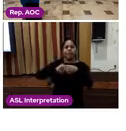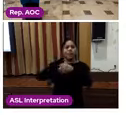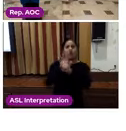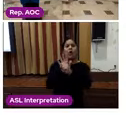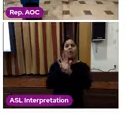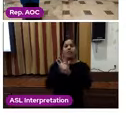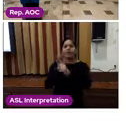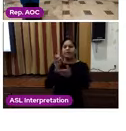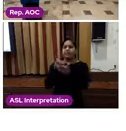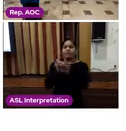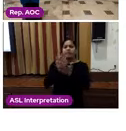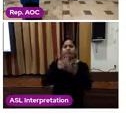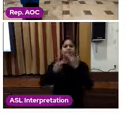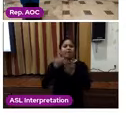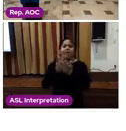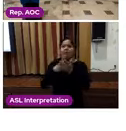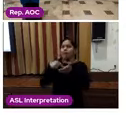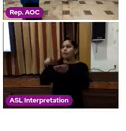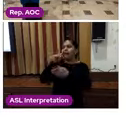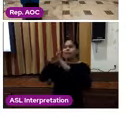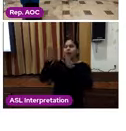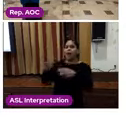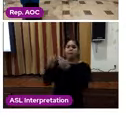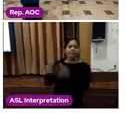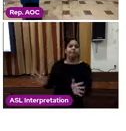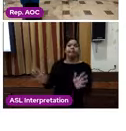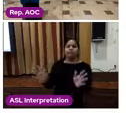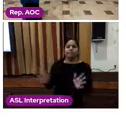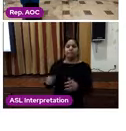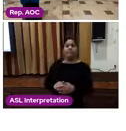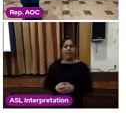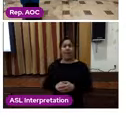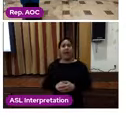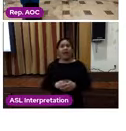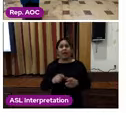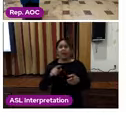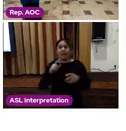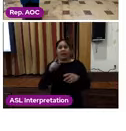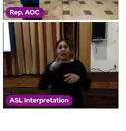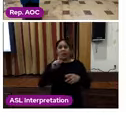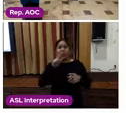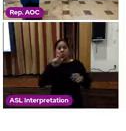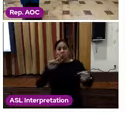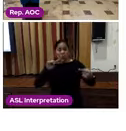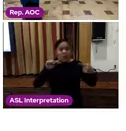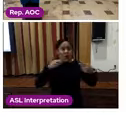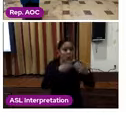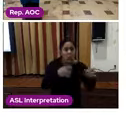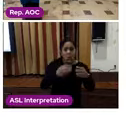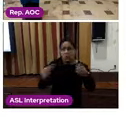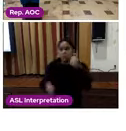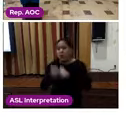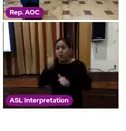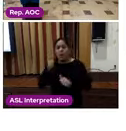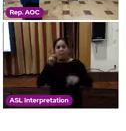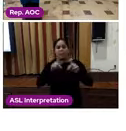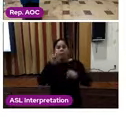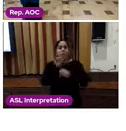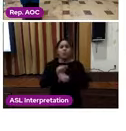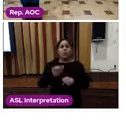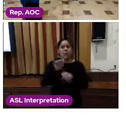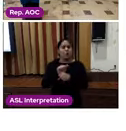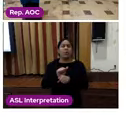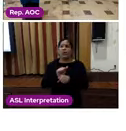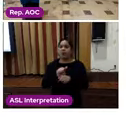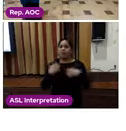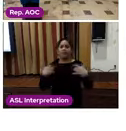COVID. Unsurprisingly, it's being concentrated on working families. And as we know and as we hear from the housing market right